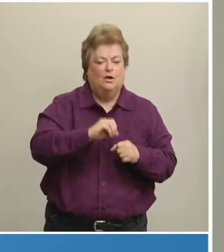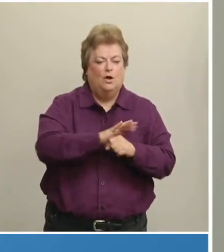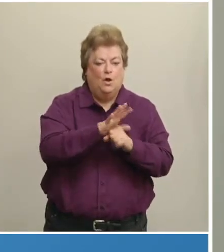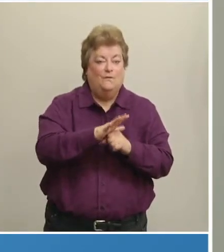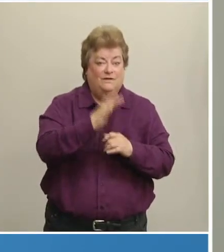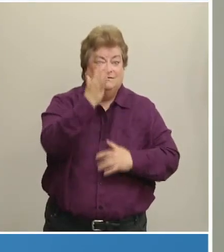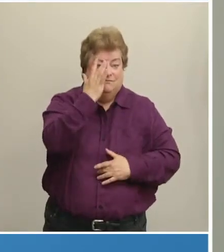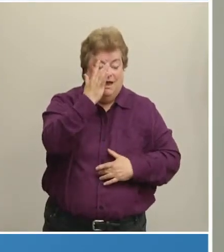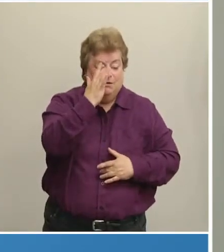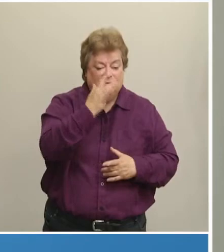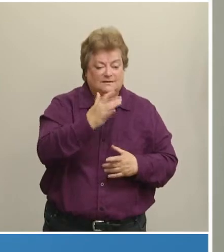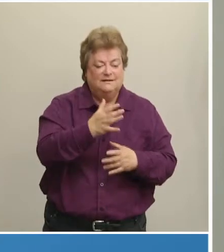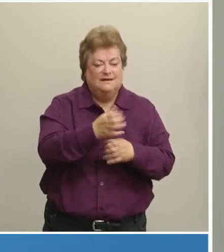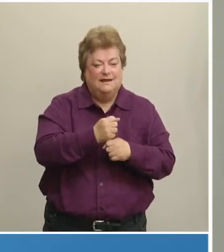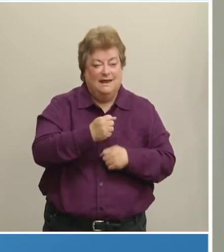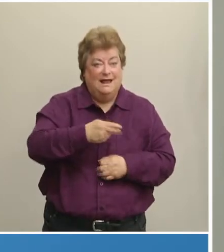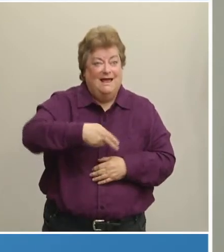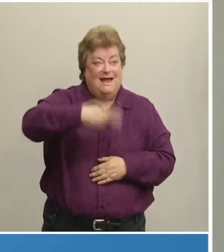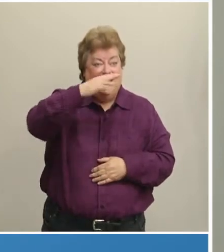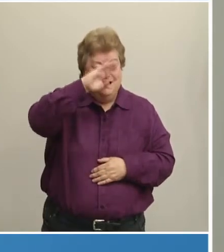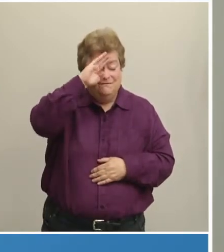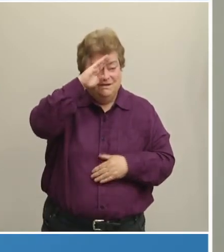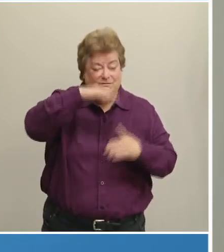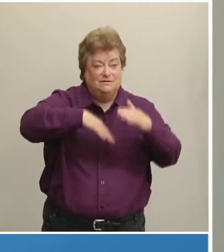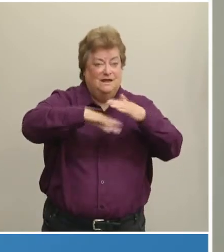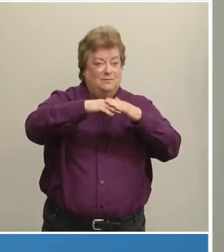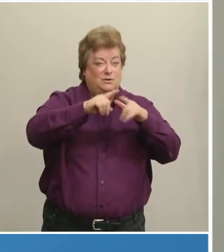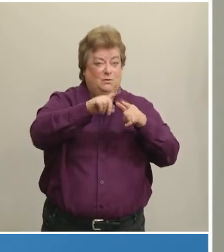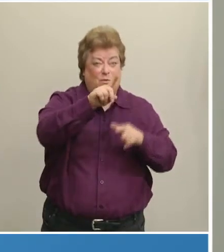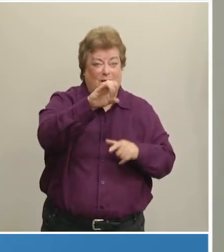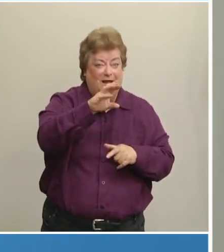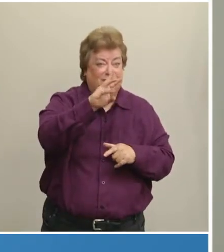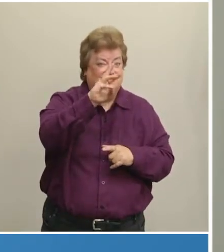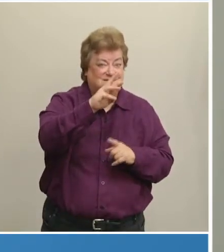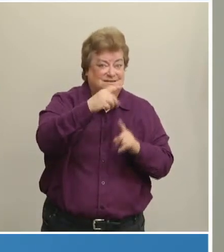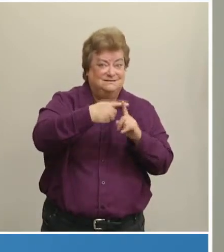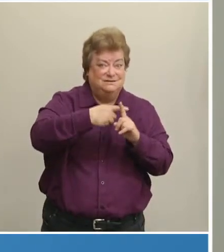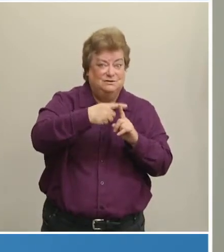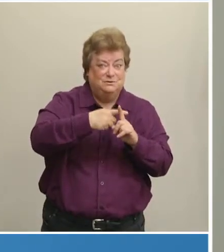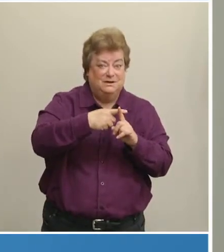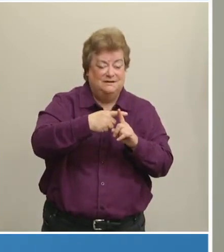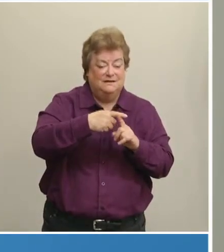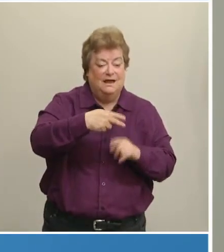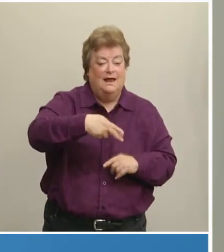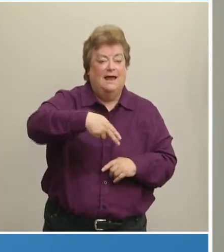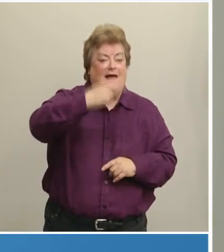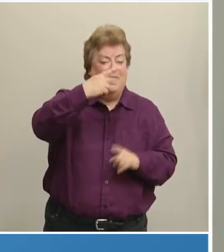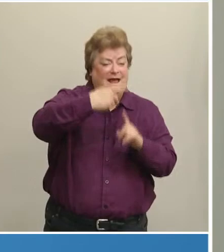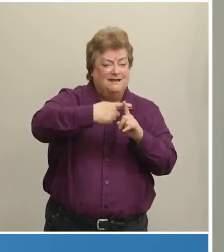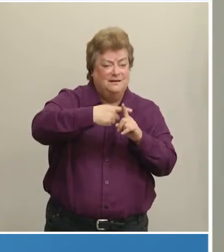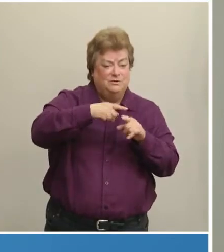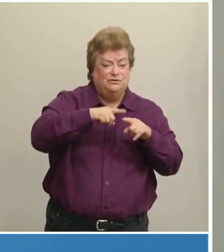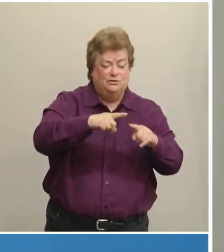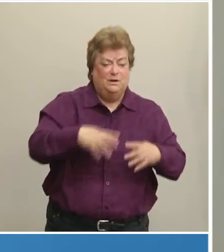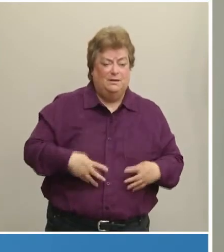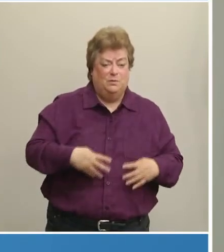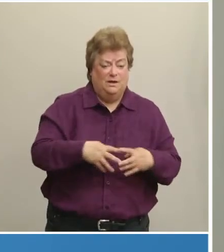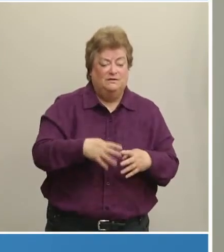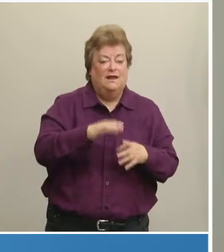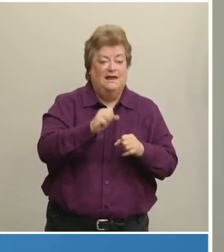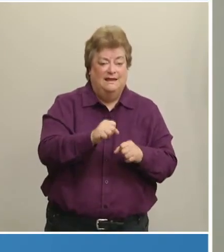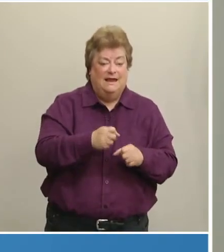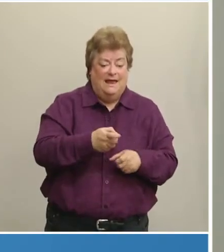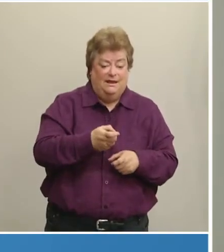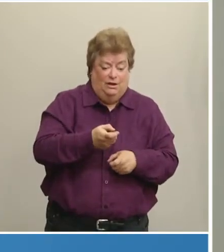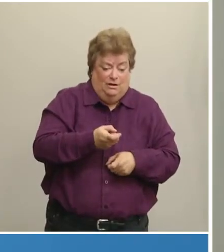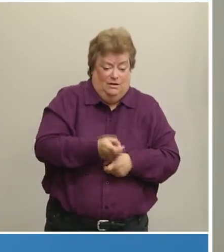heard of patients getting fevers as high as 106 degrees. High temperatures in pregnancy can cause damage to the